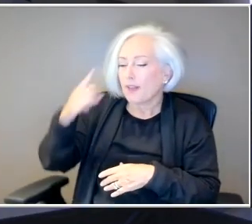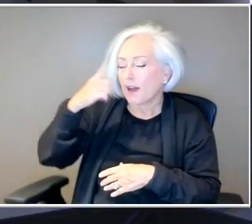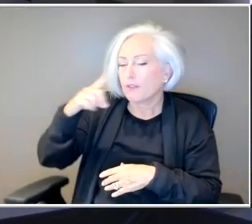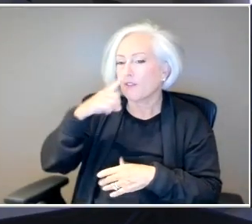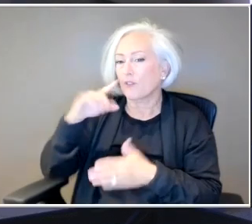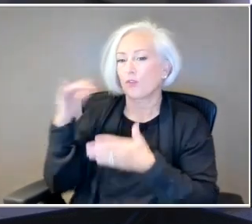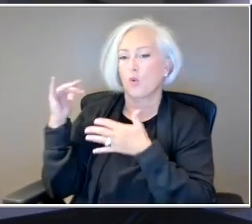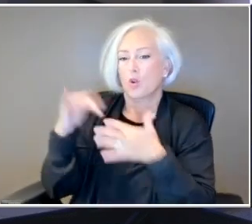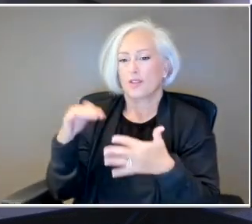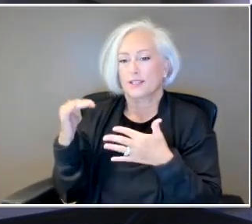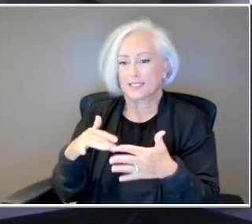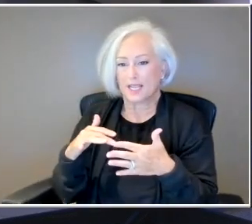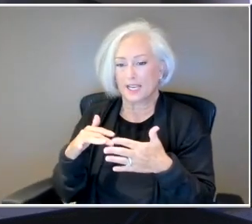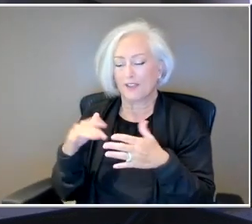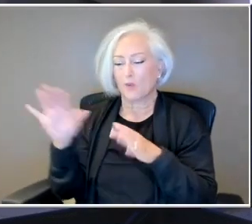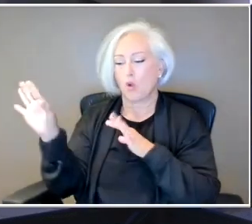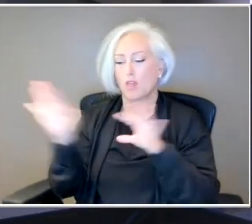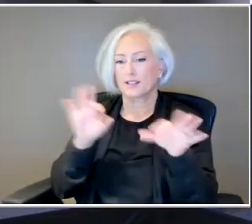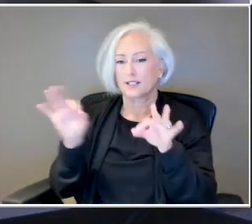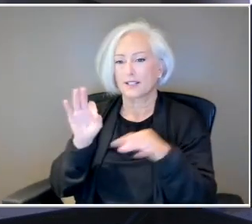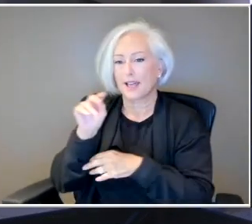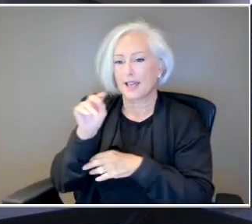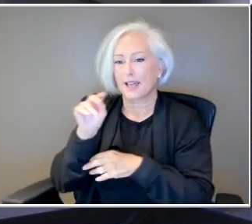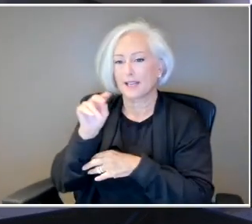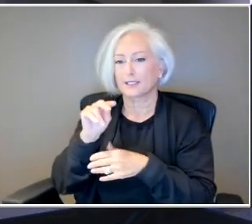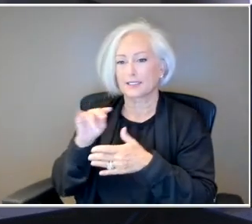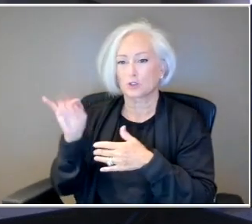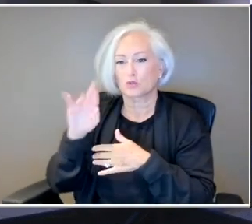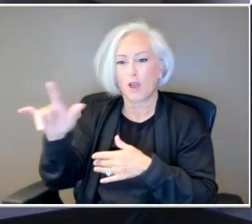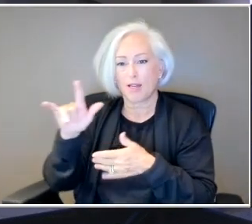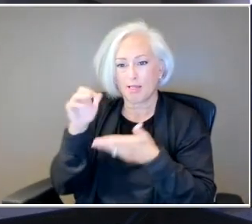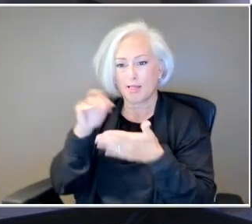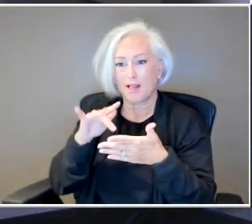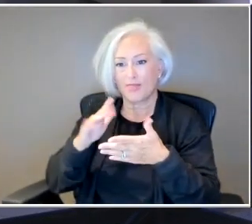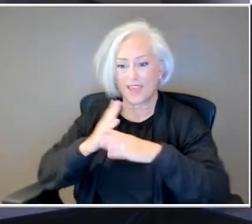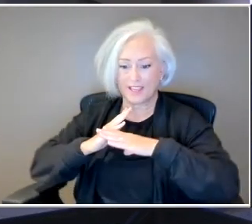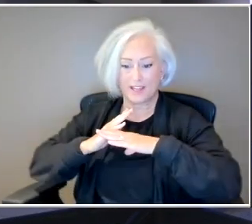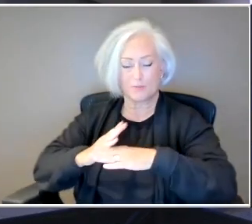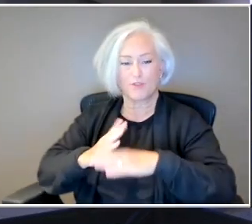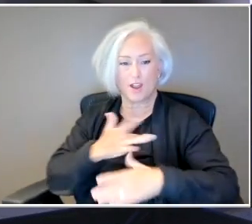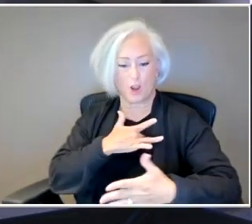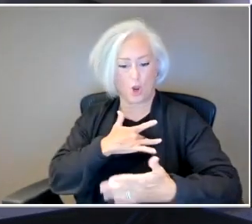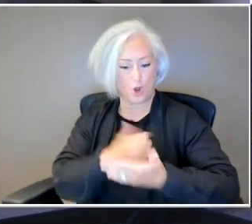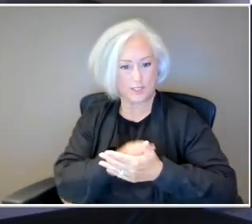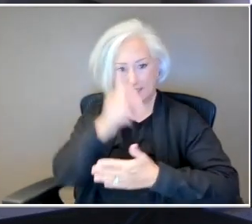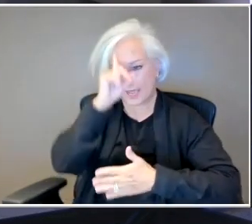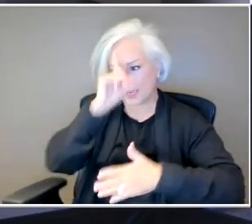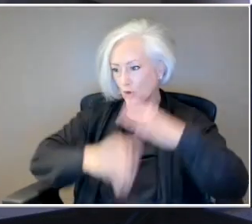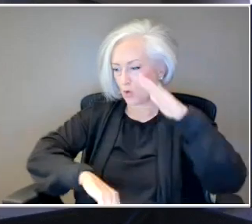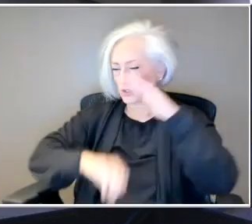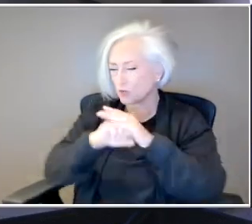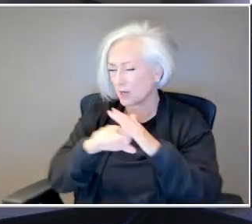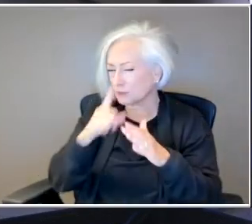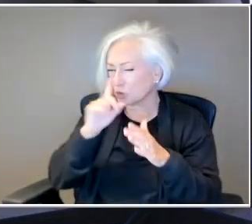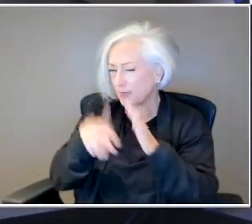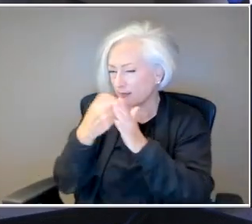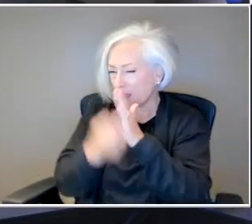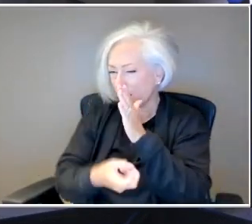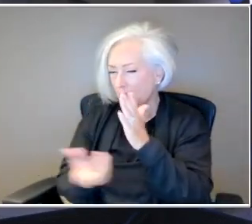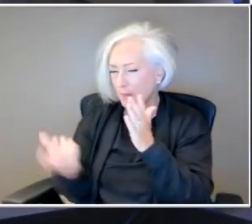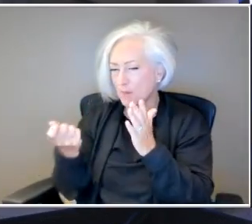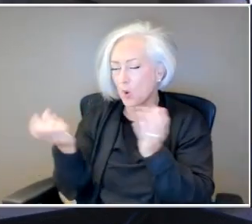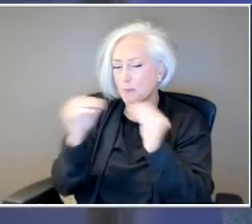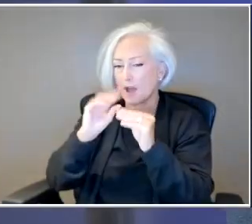the SELECT trial found that these drugs can maybe prevent heart attacks and strokes. Can we dive a little bit more into that, because that's interesting? Sure. So the